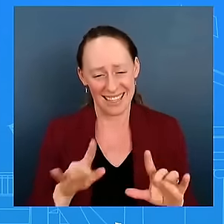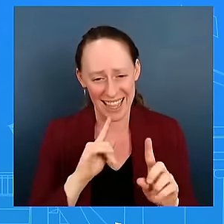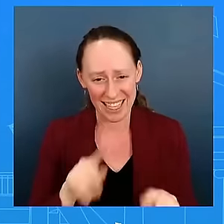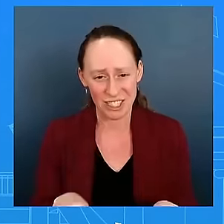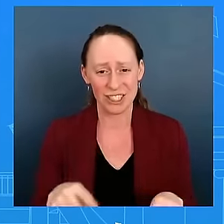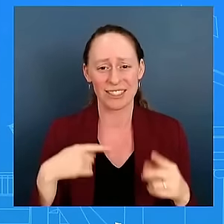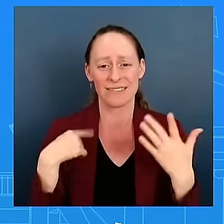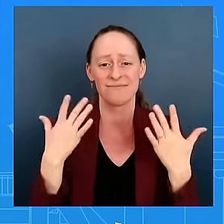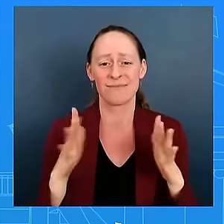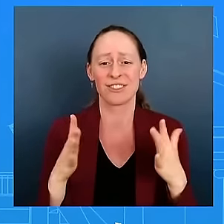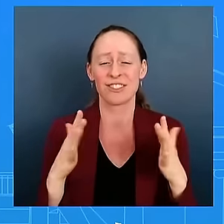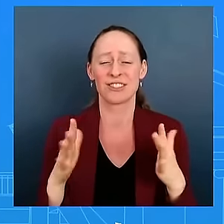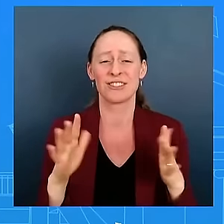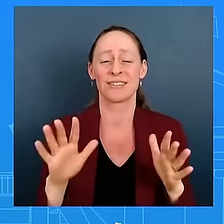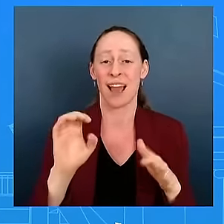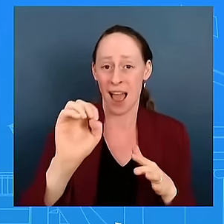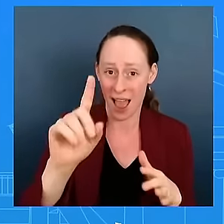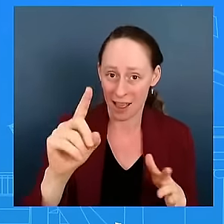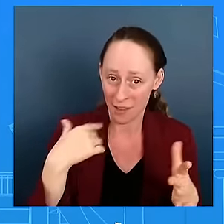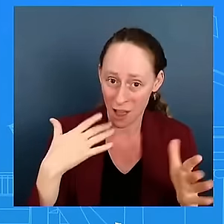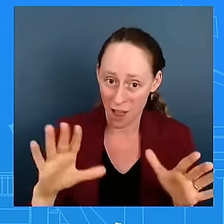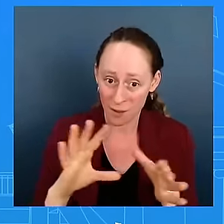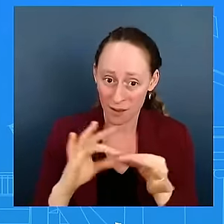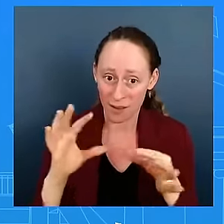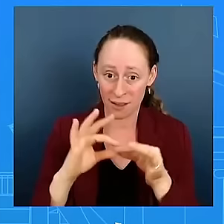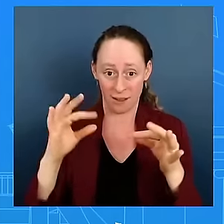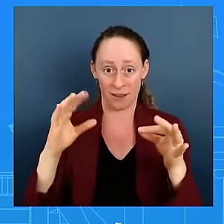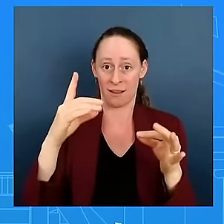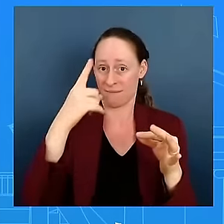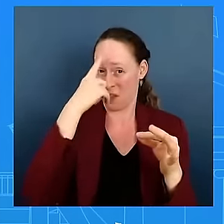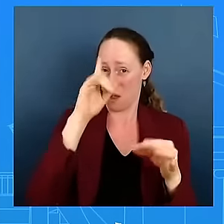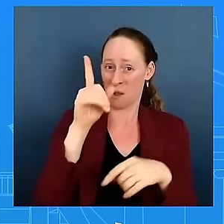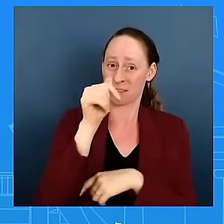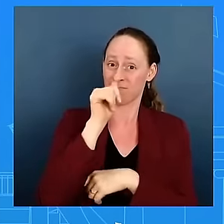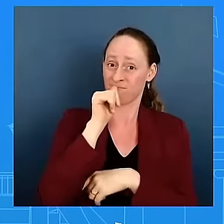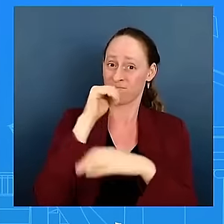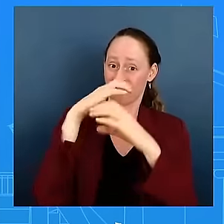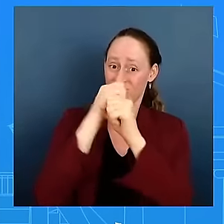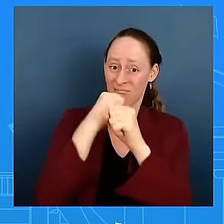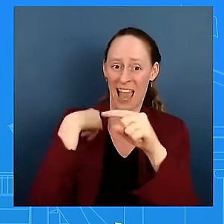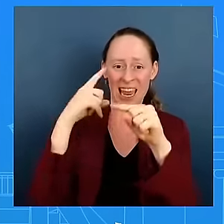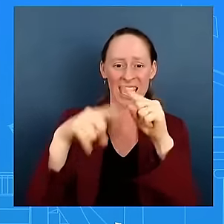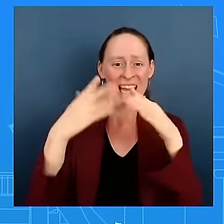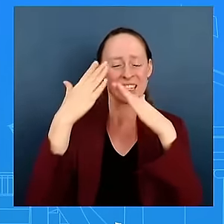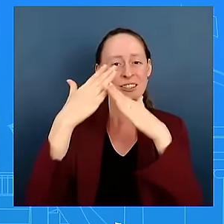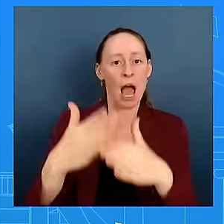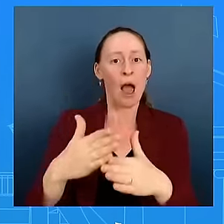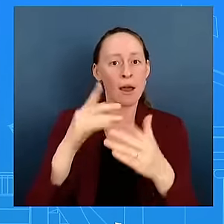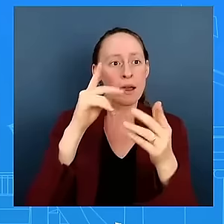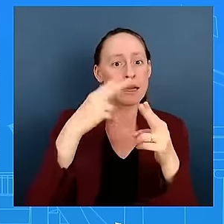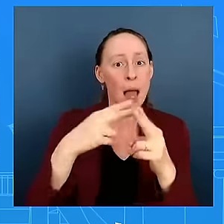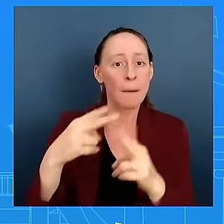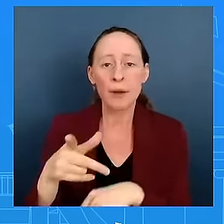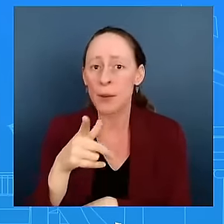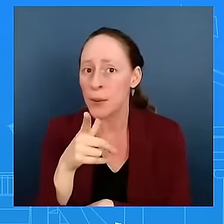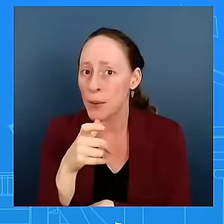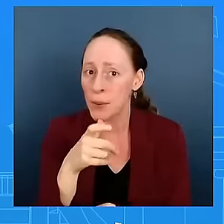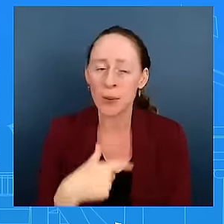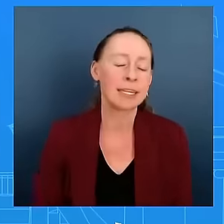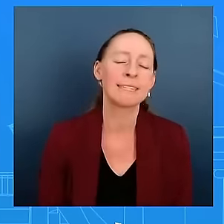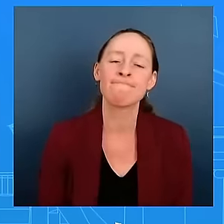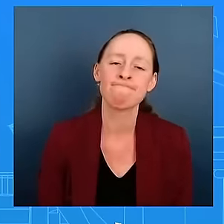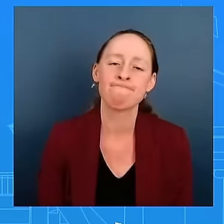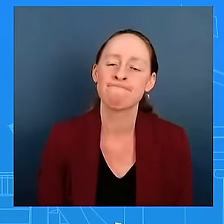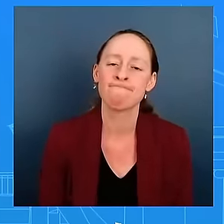security reasons, we cannot share names. We cannot share names. You cannot we share have names to. We have of to. Others he would have met with. We cannot, you can